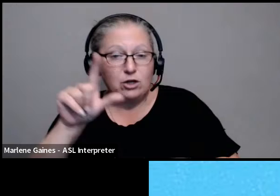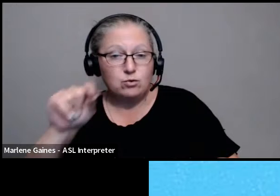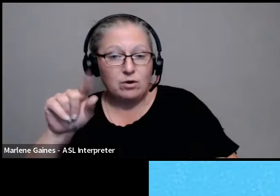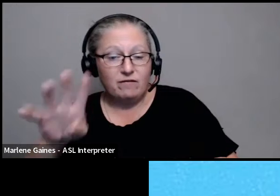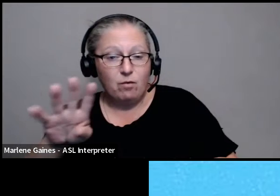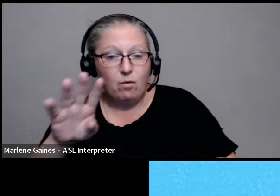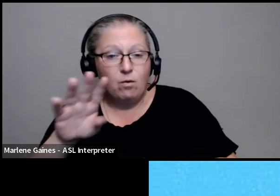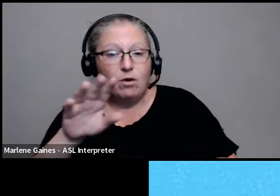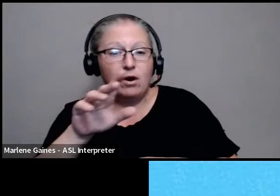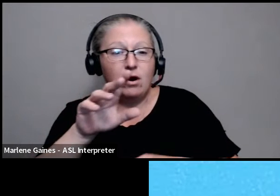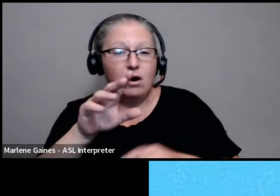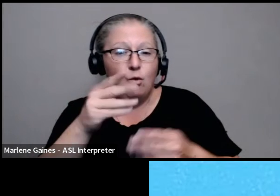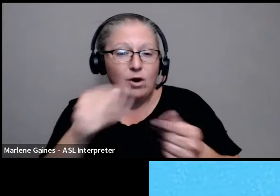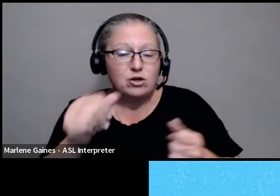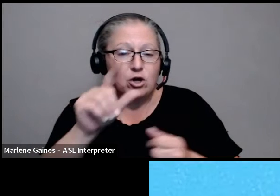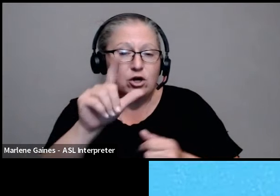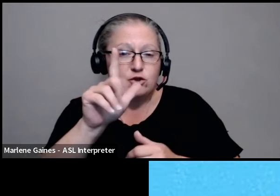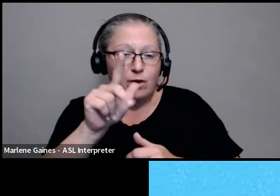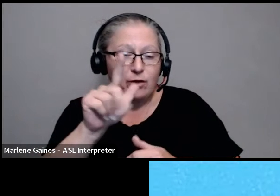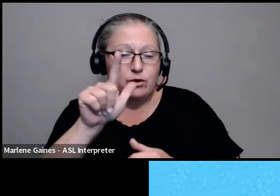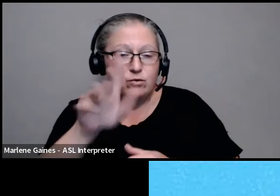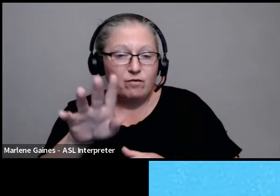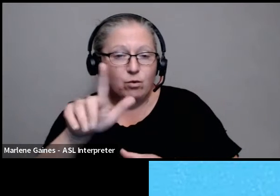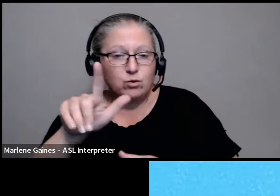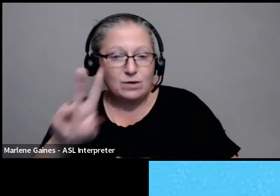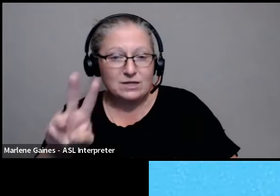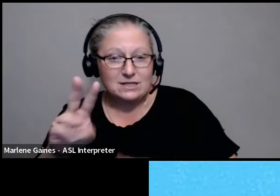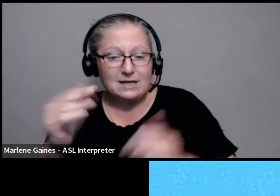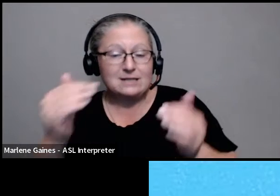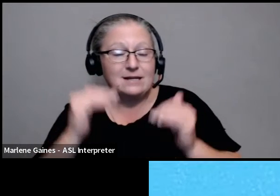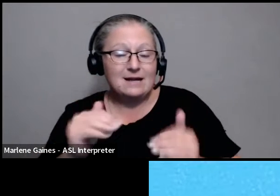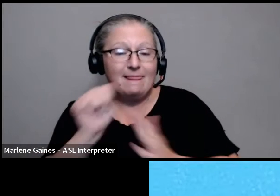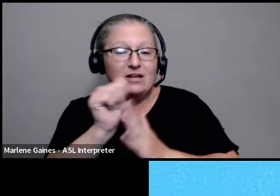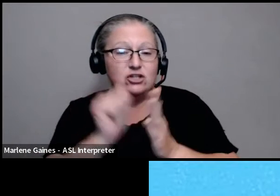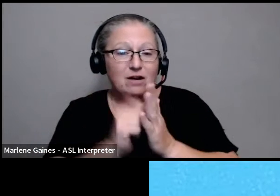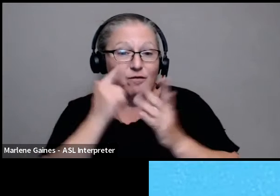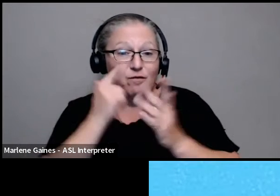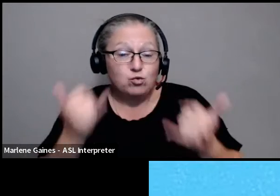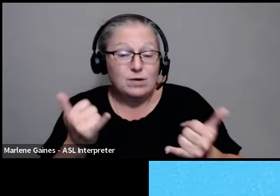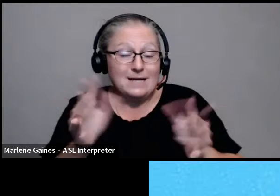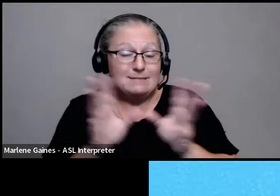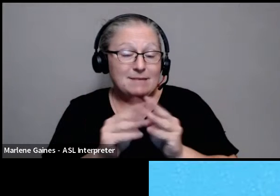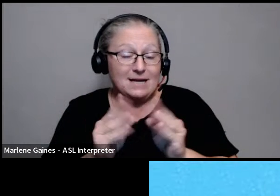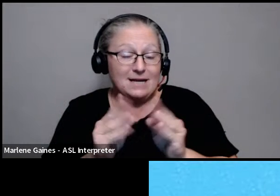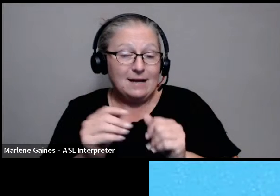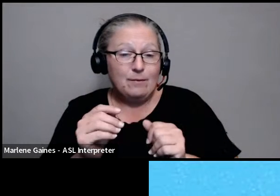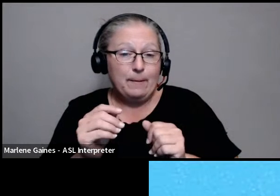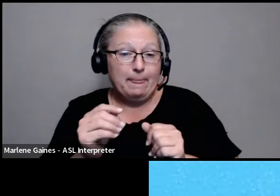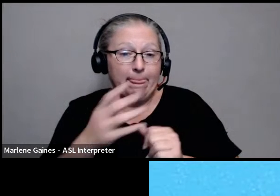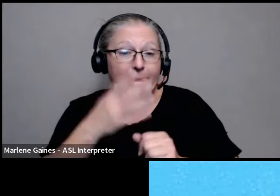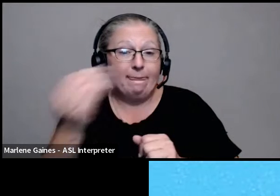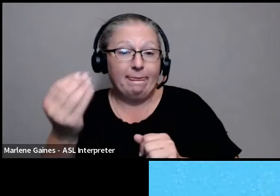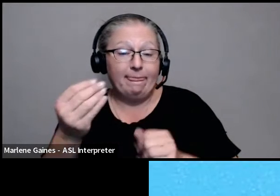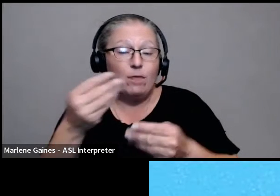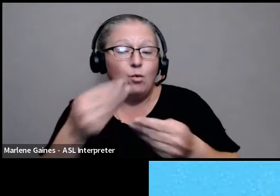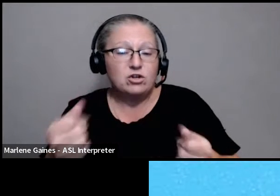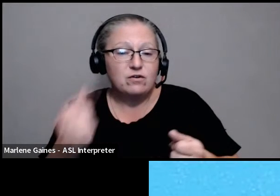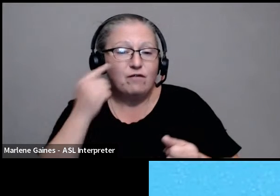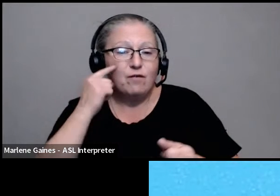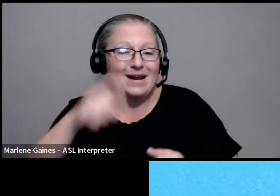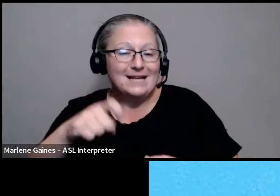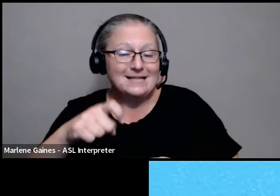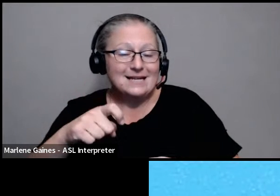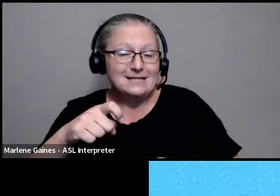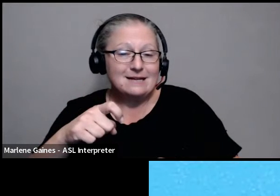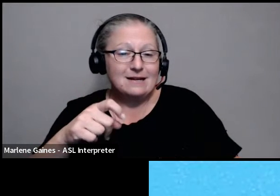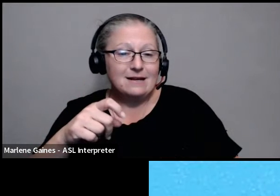number 232426. The next is the agenda for today's meeting, and then the resolution of necessity that's